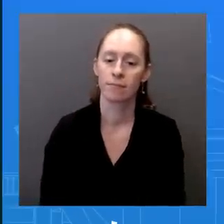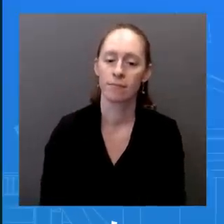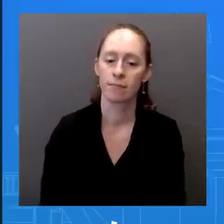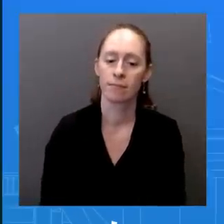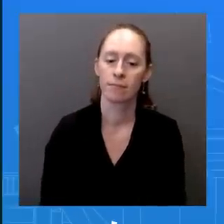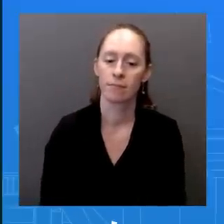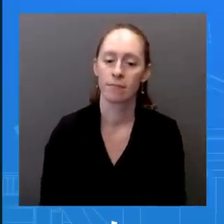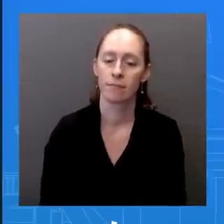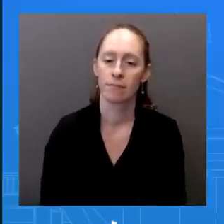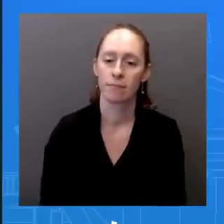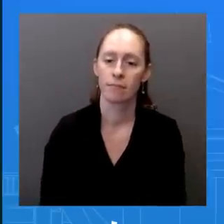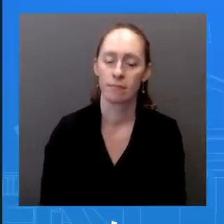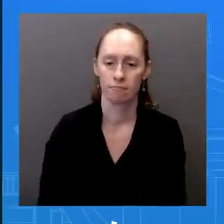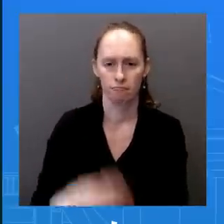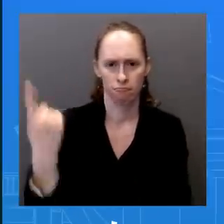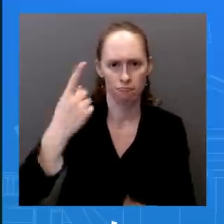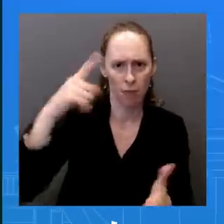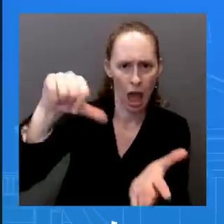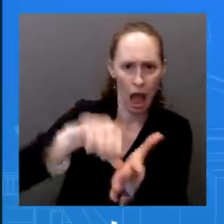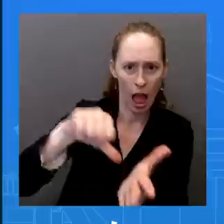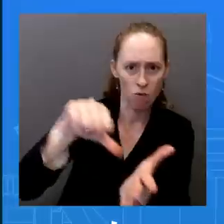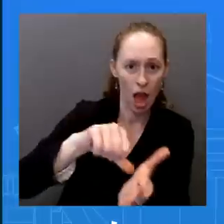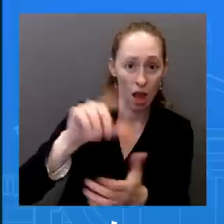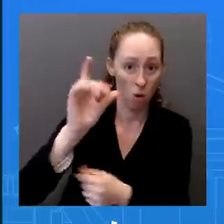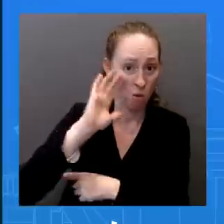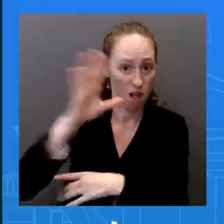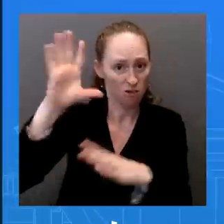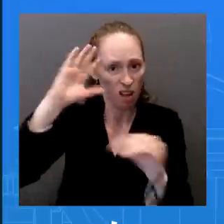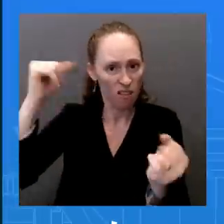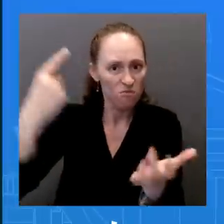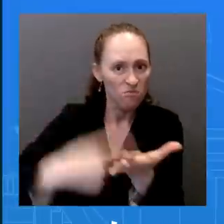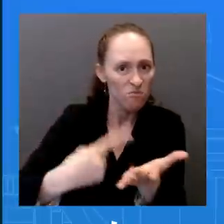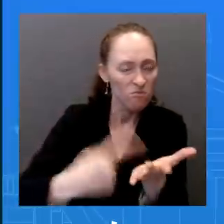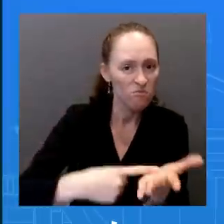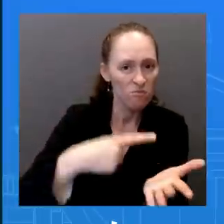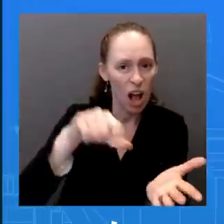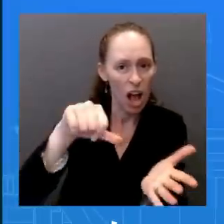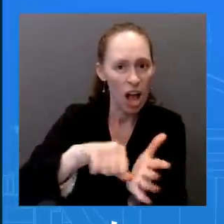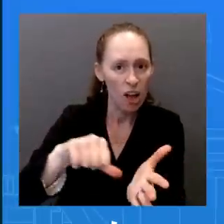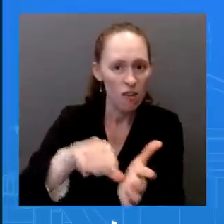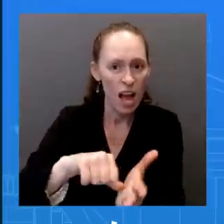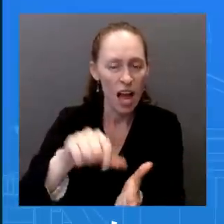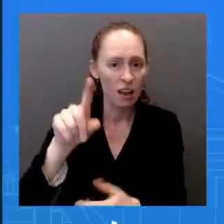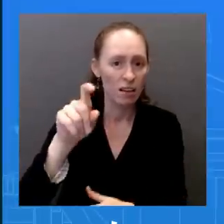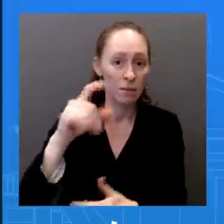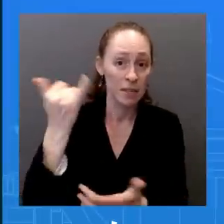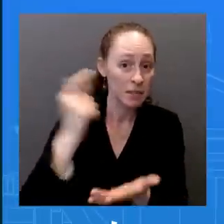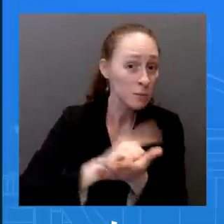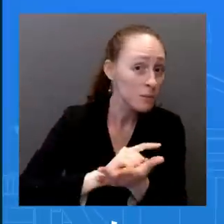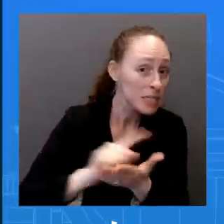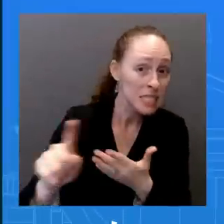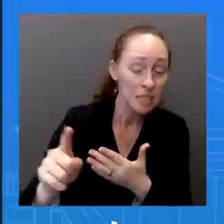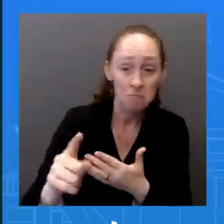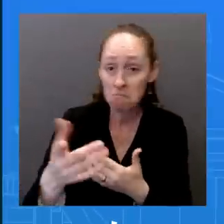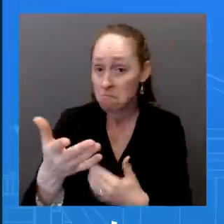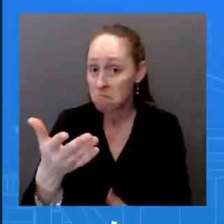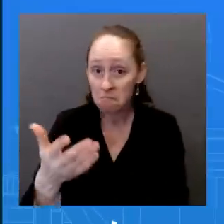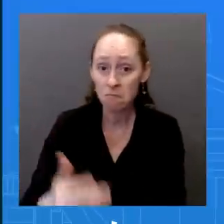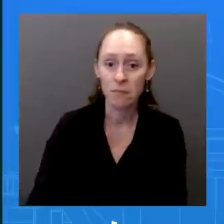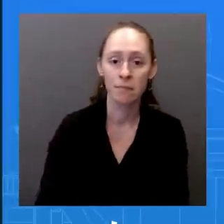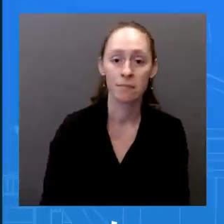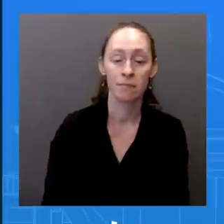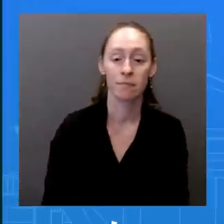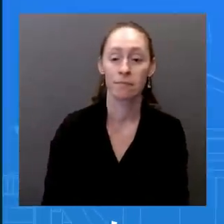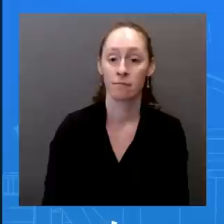is there anything about this week that offers the opportunity to get talks back on track? He's going to communicate what he's been saying for quite some time, which is the